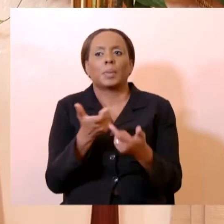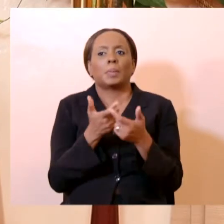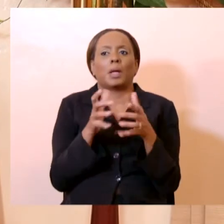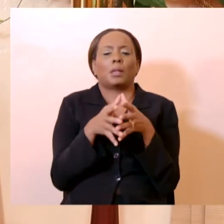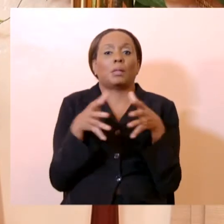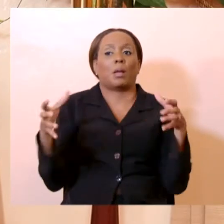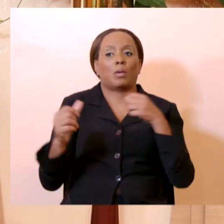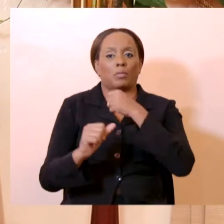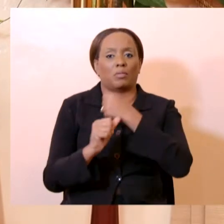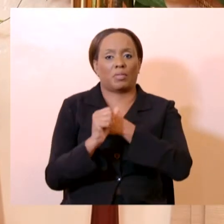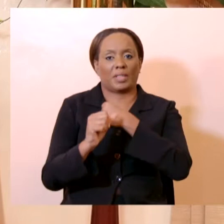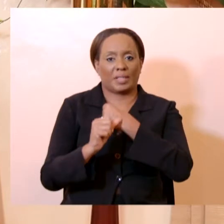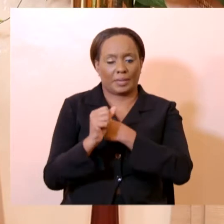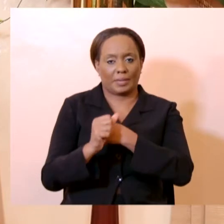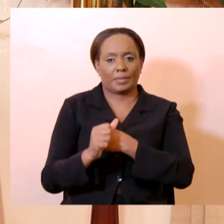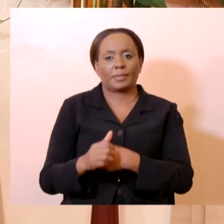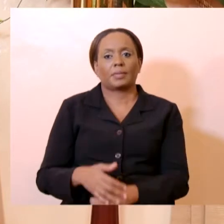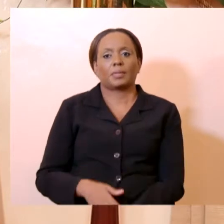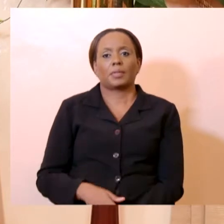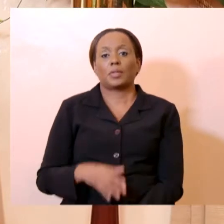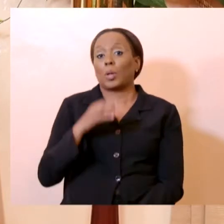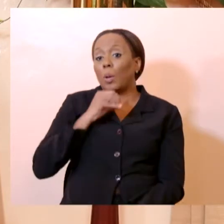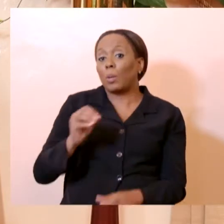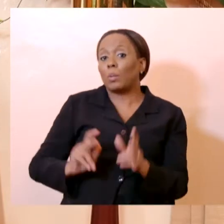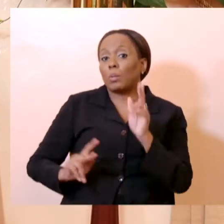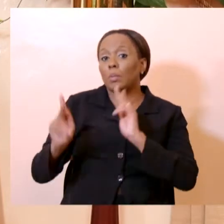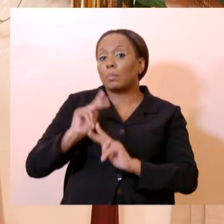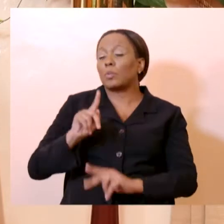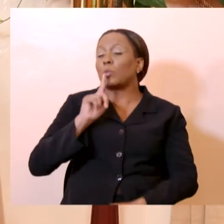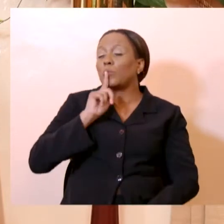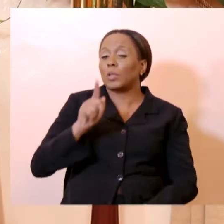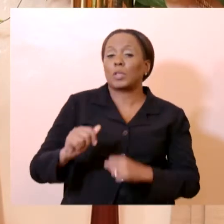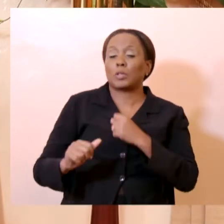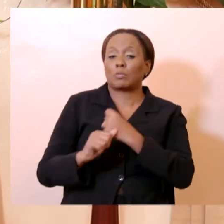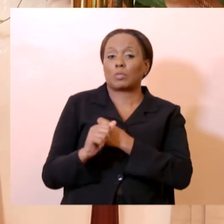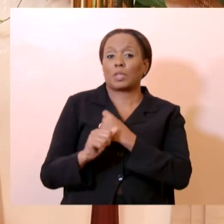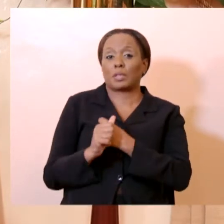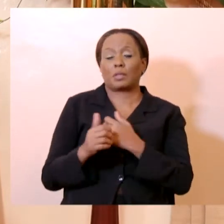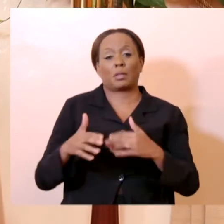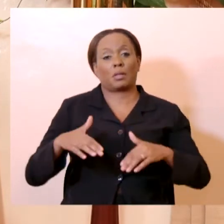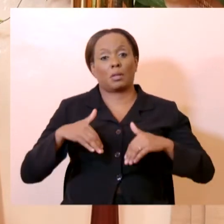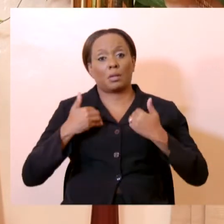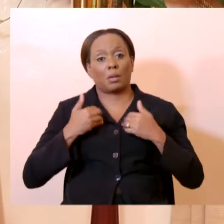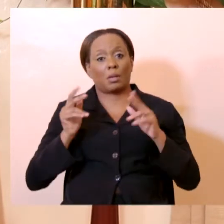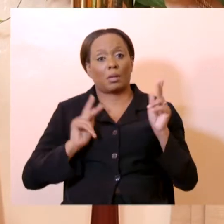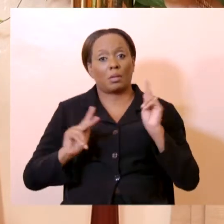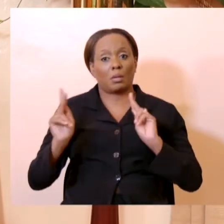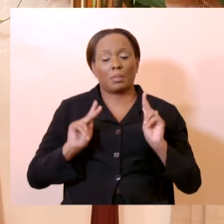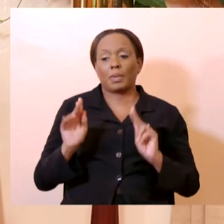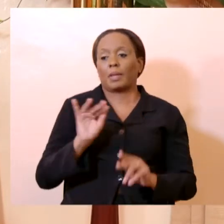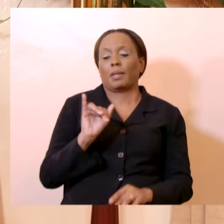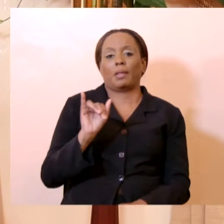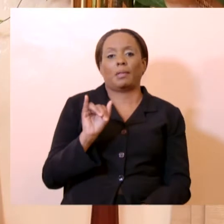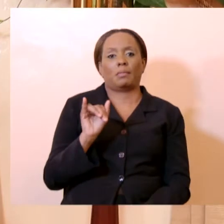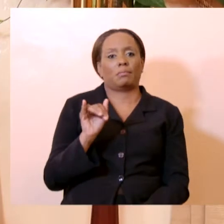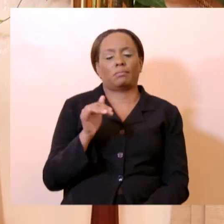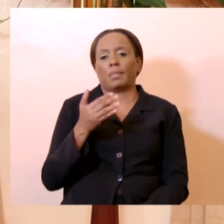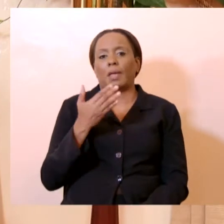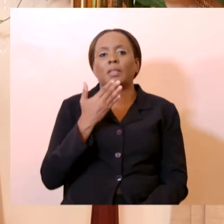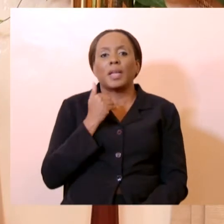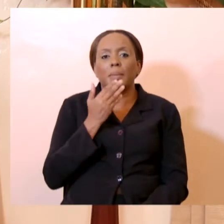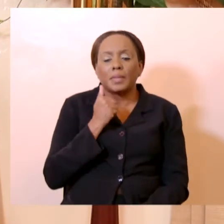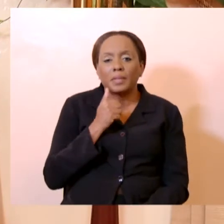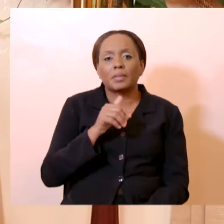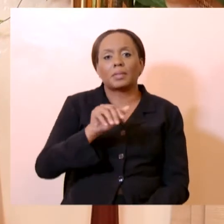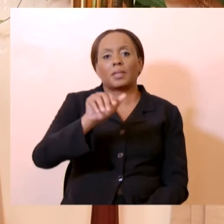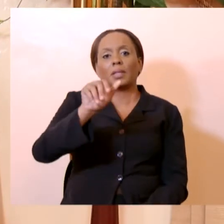the elderly are predominantly at risk. Younger persons with comorbidities, whether it's diabetes, whether it is asthma and